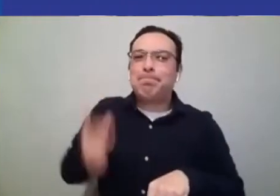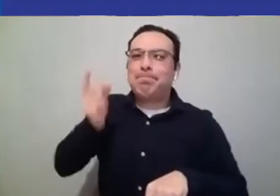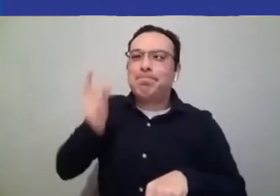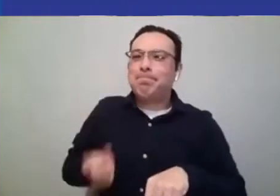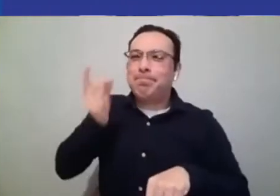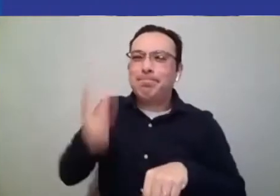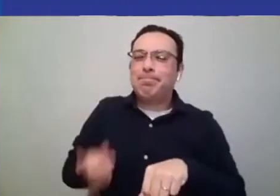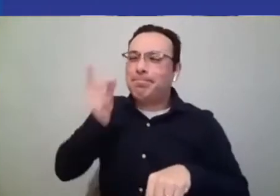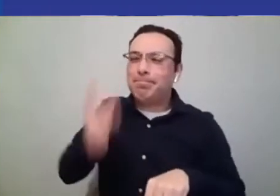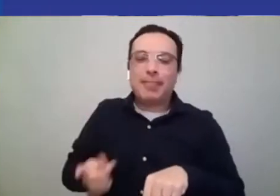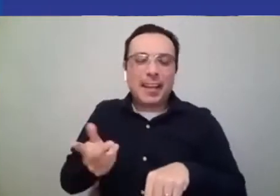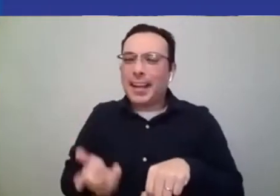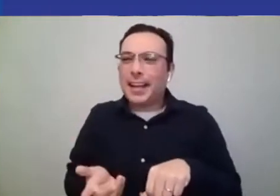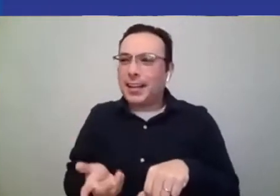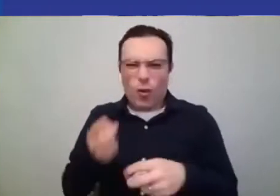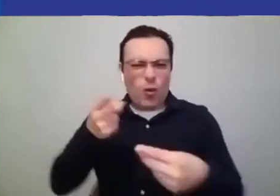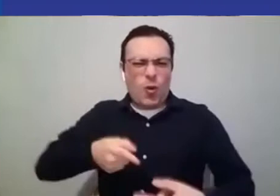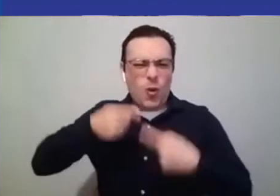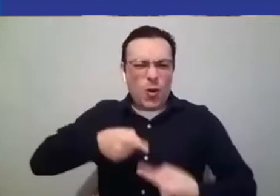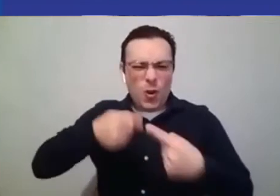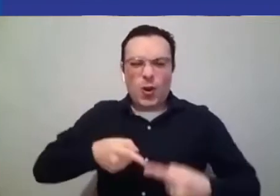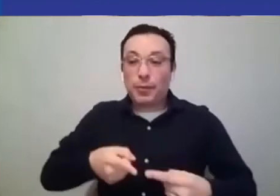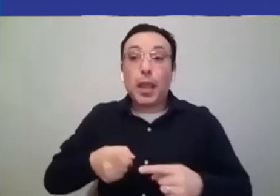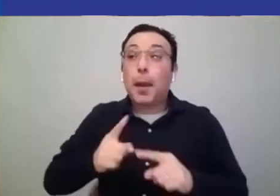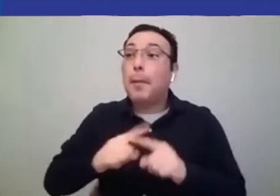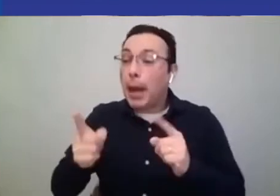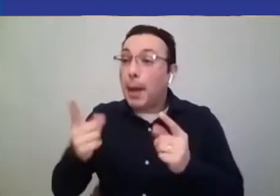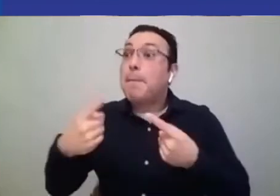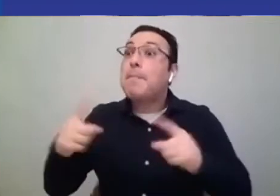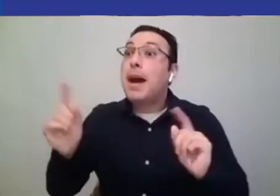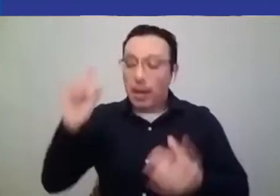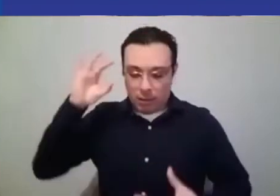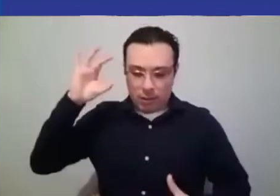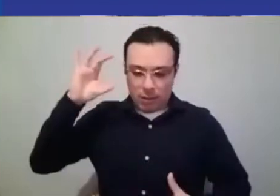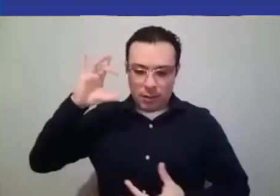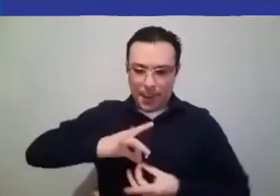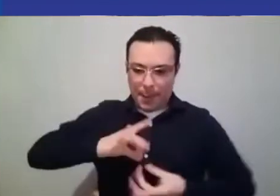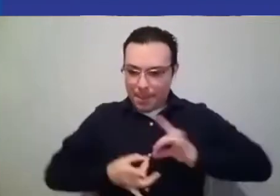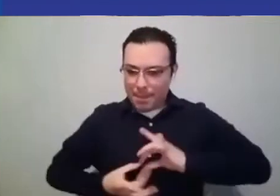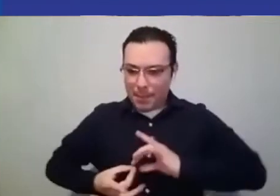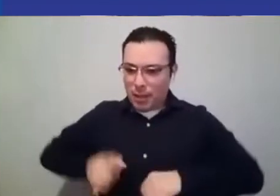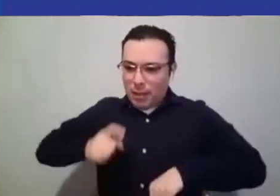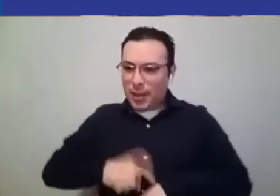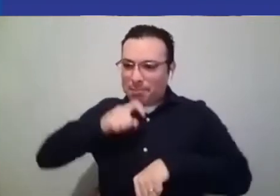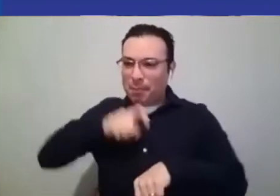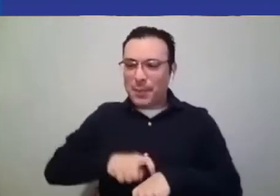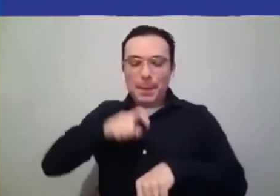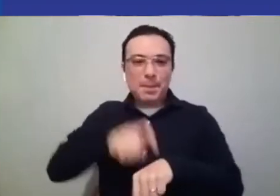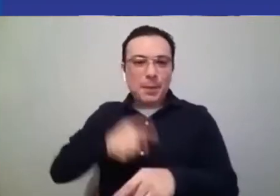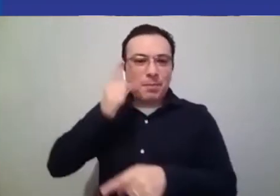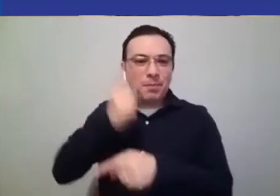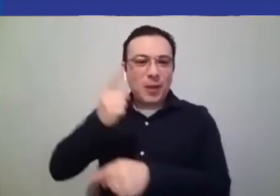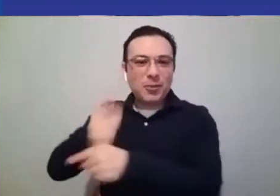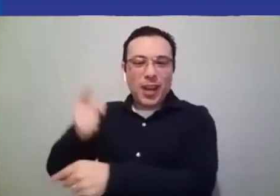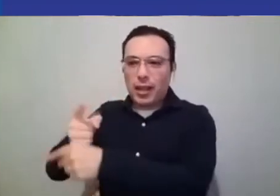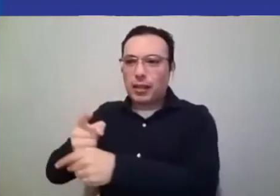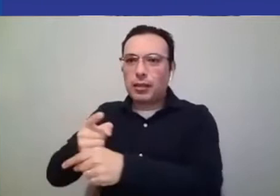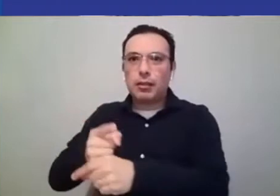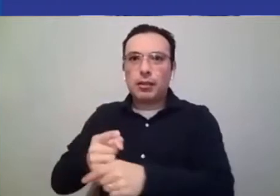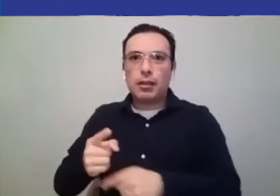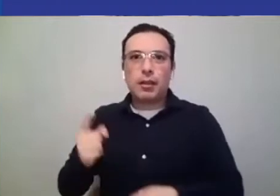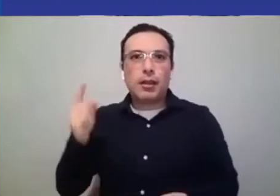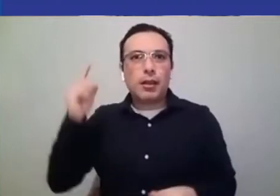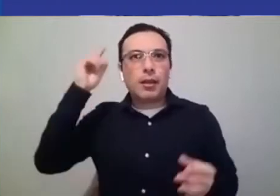do remember when I got it, I was like, I'm Greek American. I can't speak the language. I don't know how to cook, but I